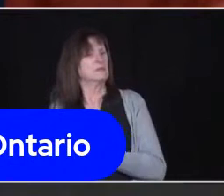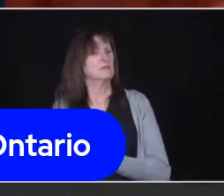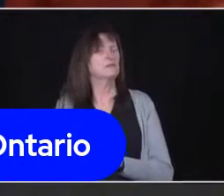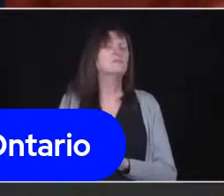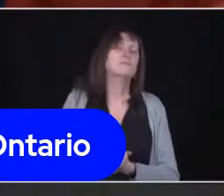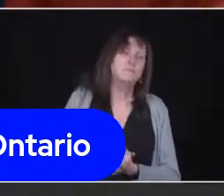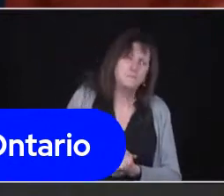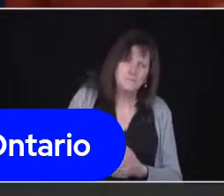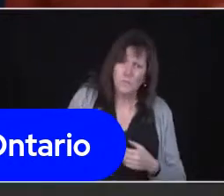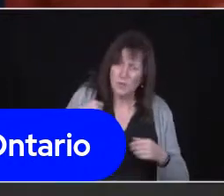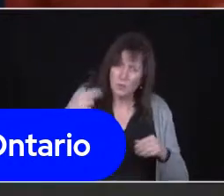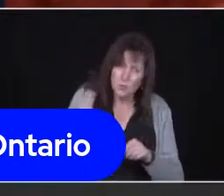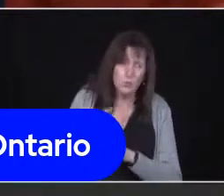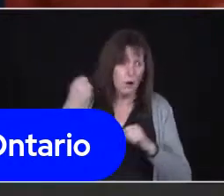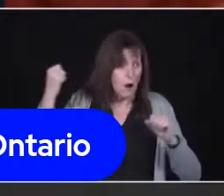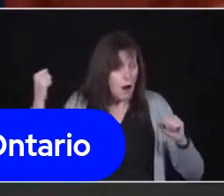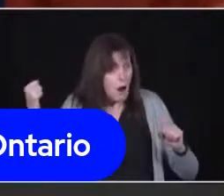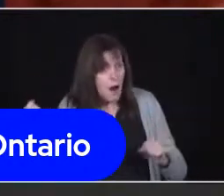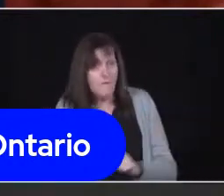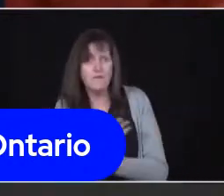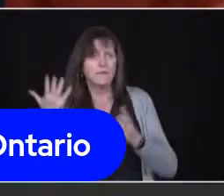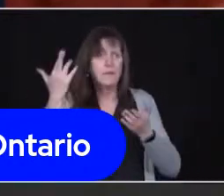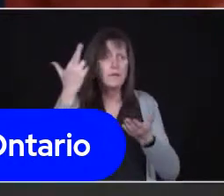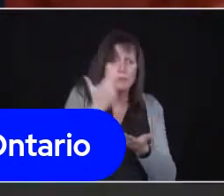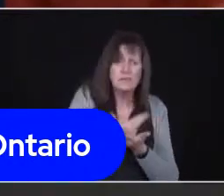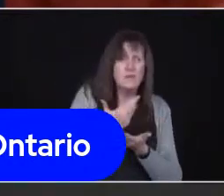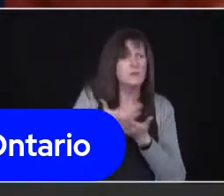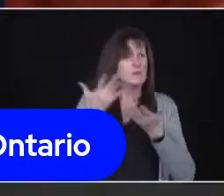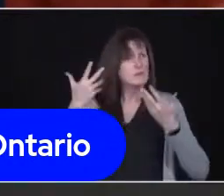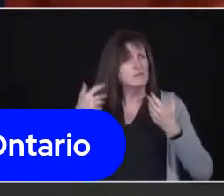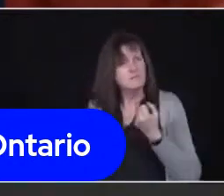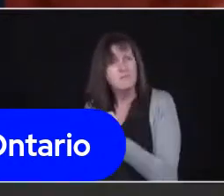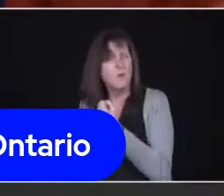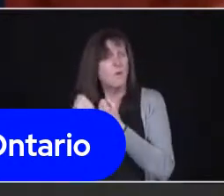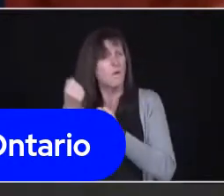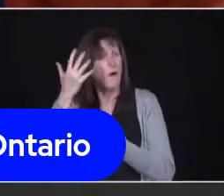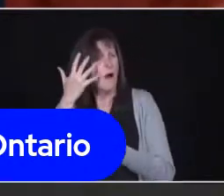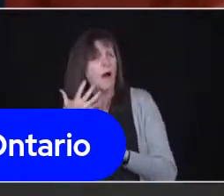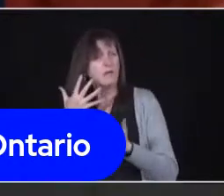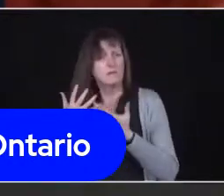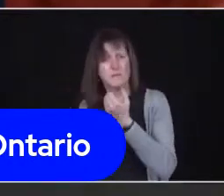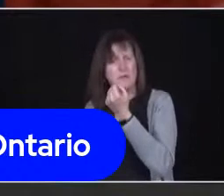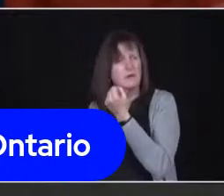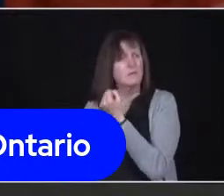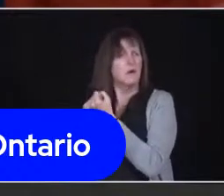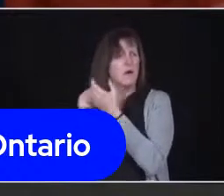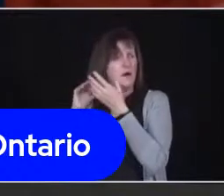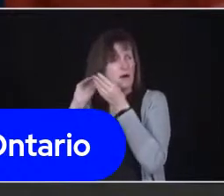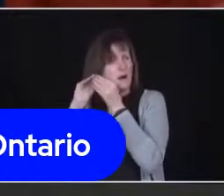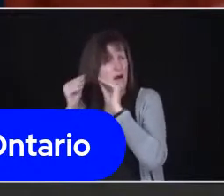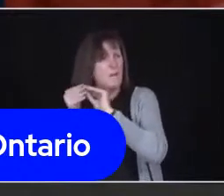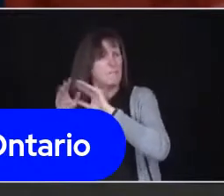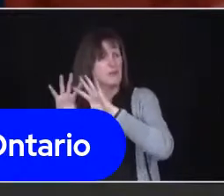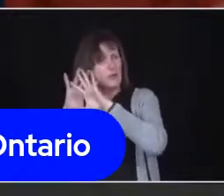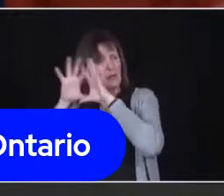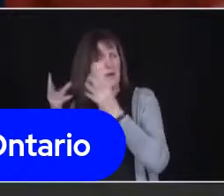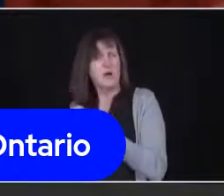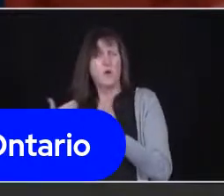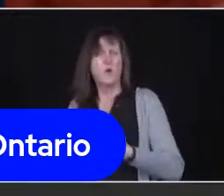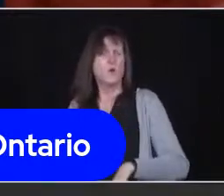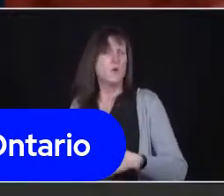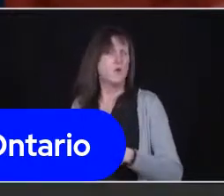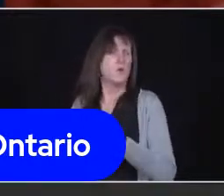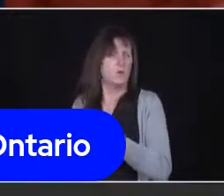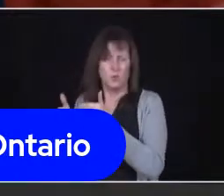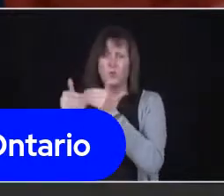to support our hospitals and maximize health system capacity, our hospitals are being hit harder than ever.